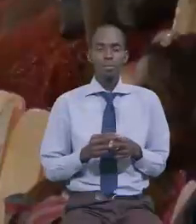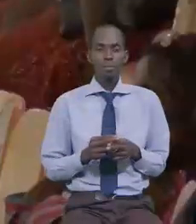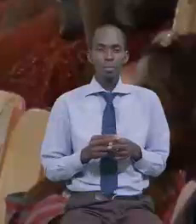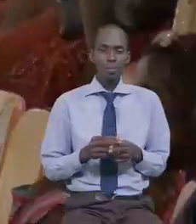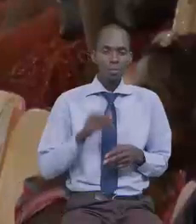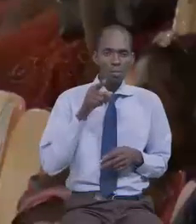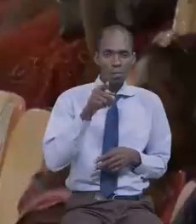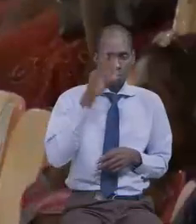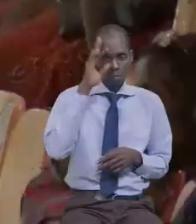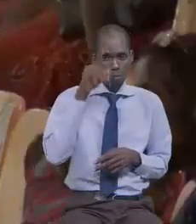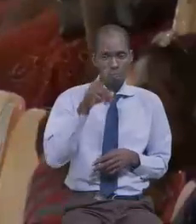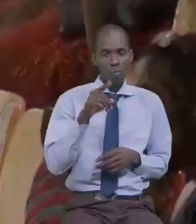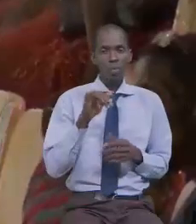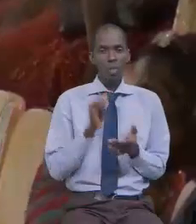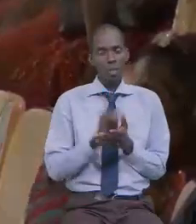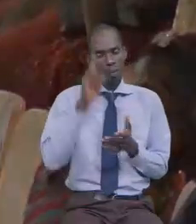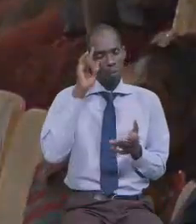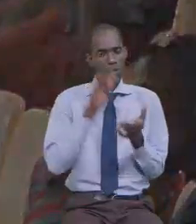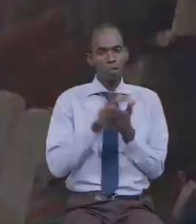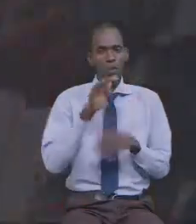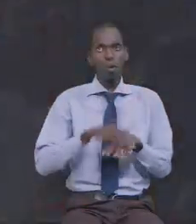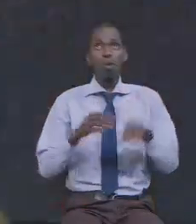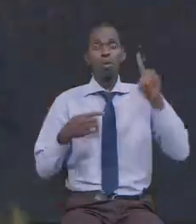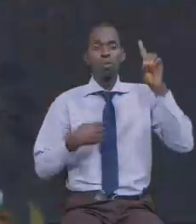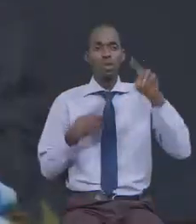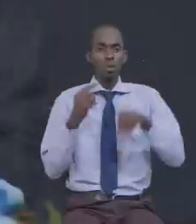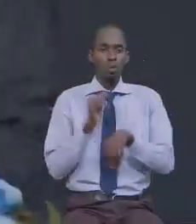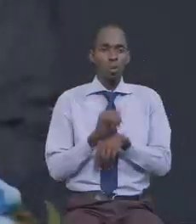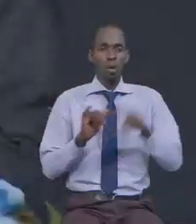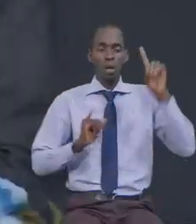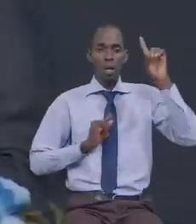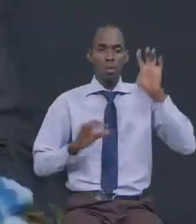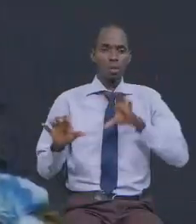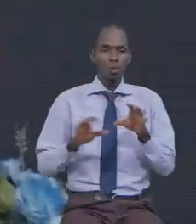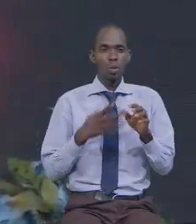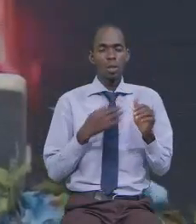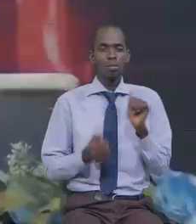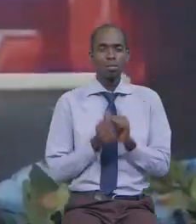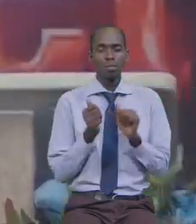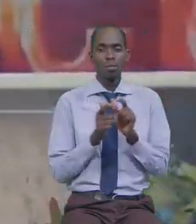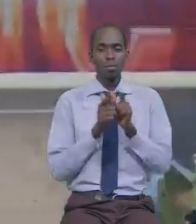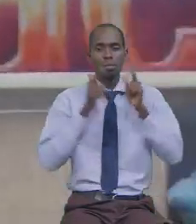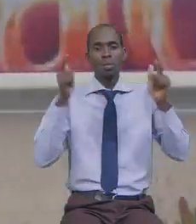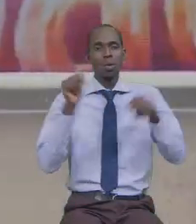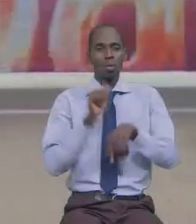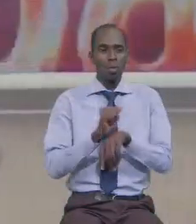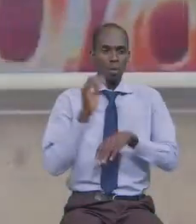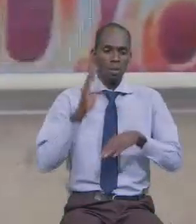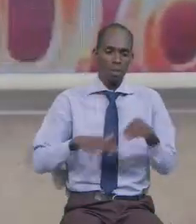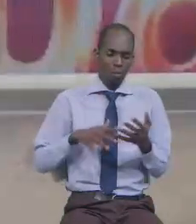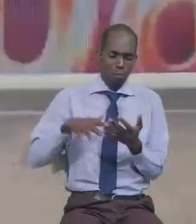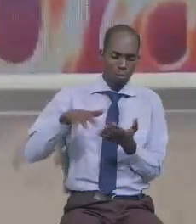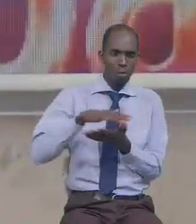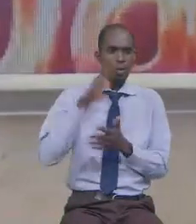believeth on me, the works I do shall he do, and greater works than these shall he do,